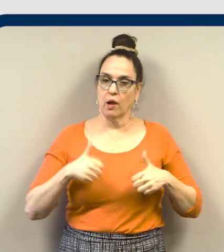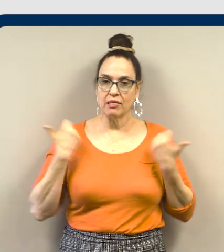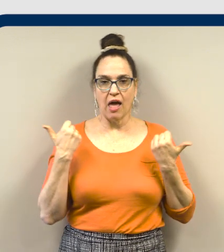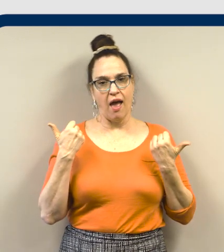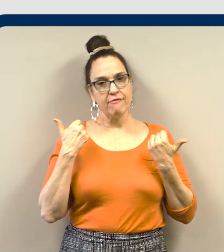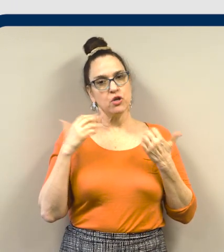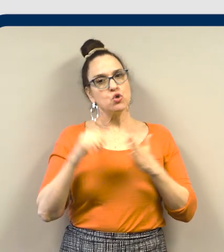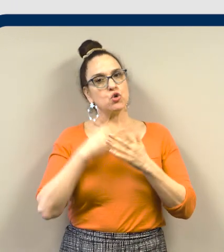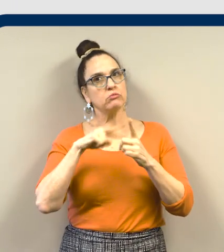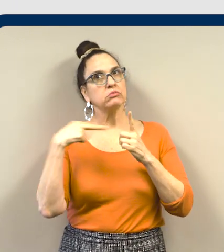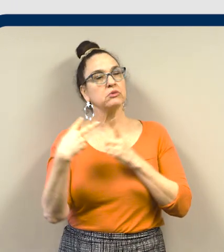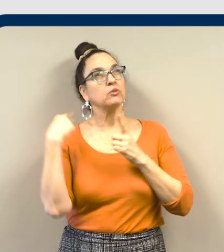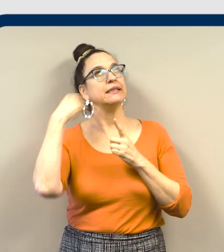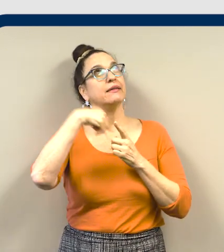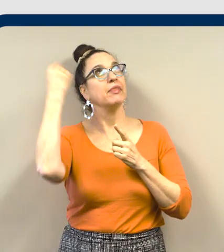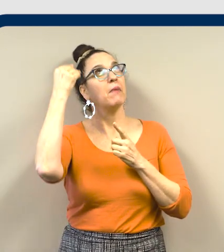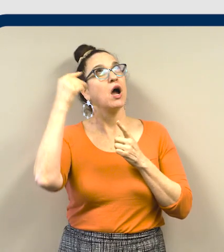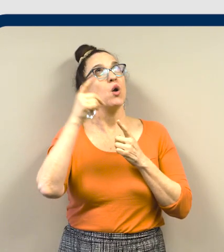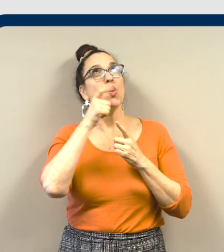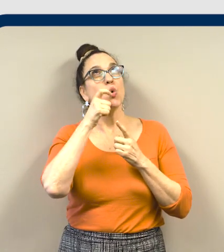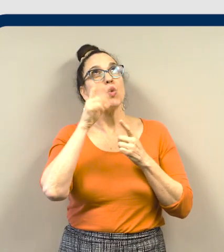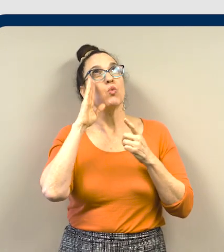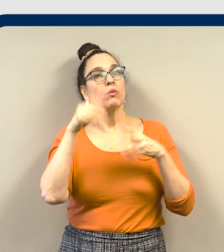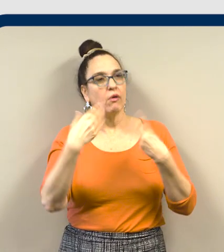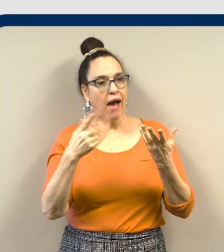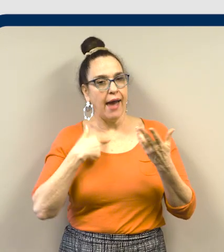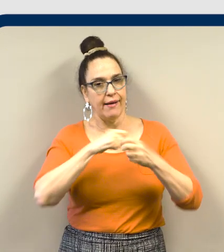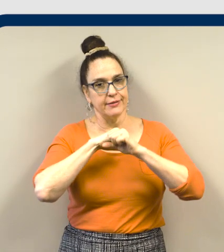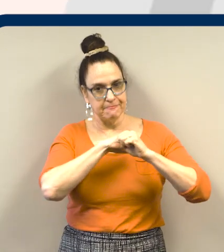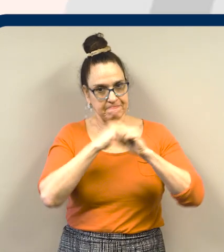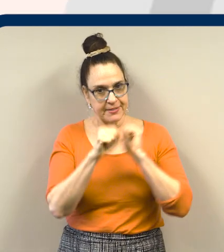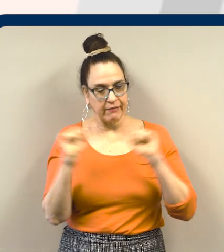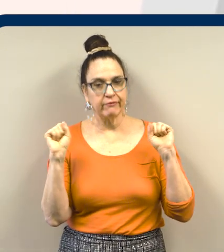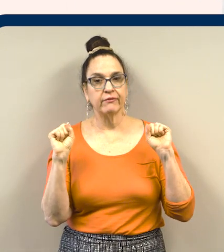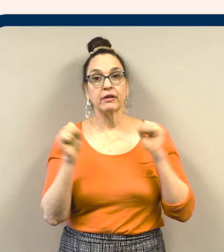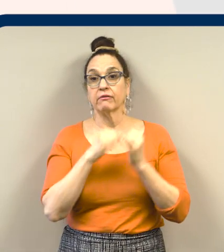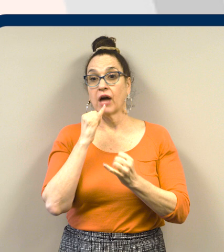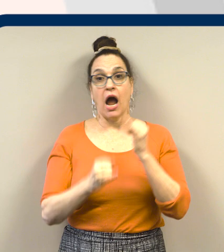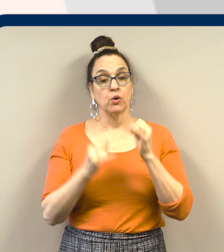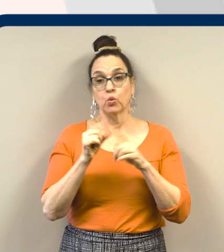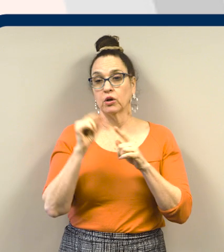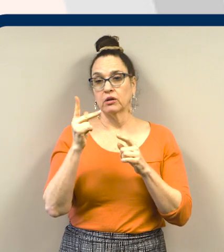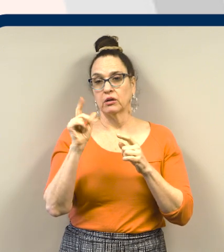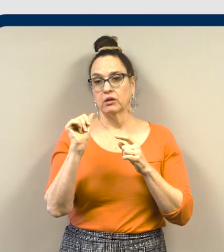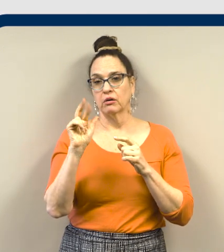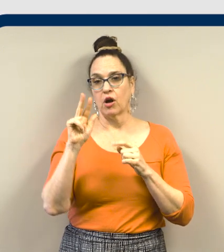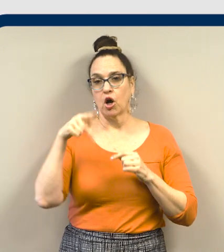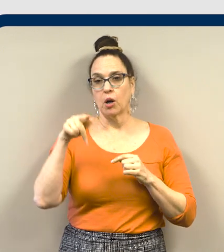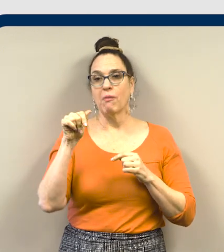life. In a new light, let's think about the security we need and who provides it. And